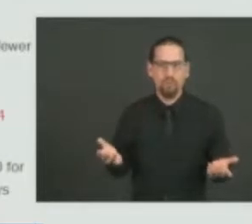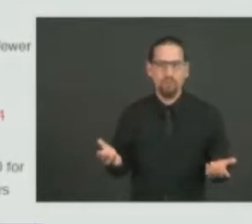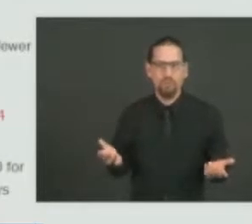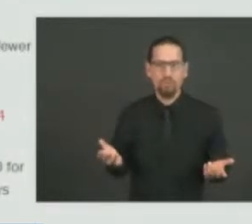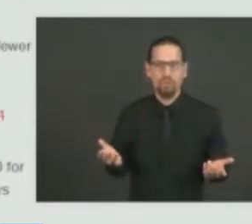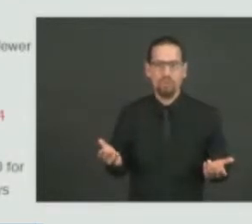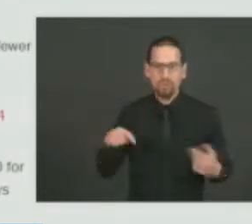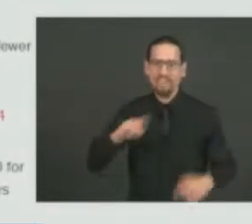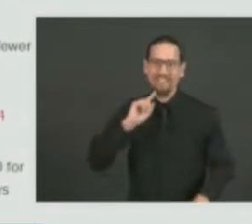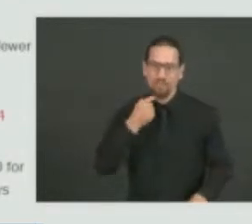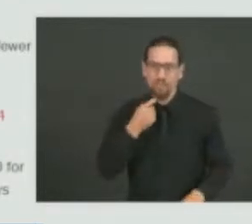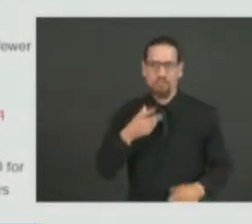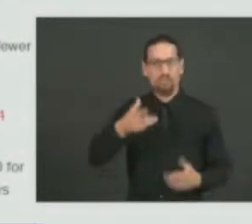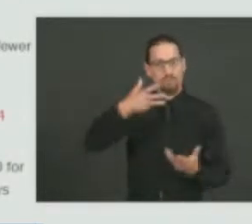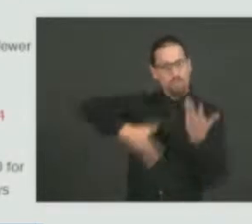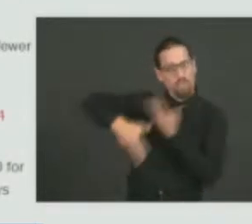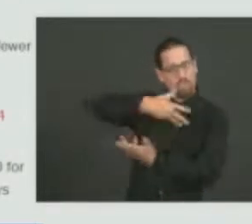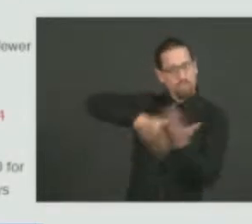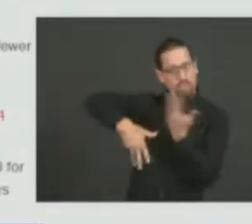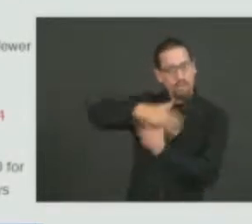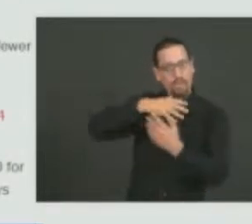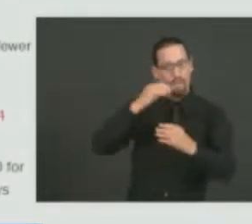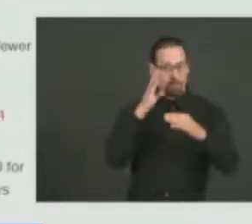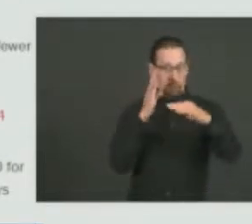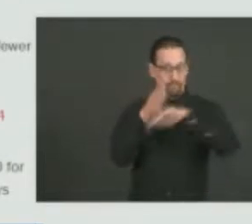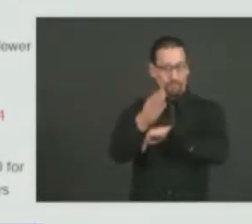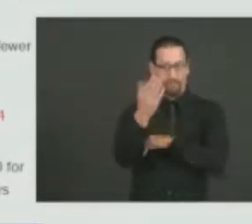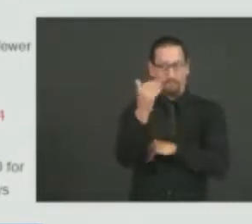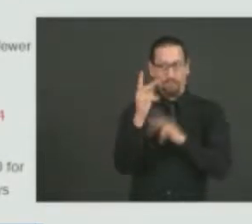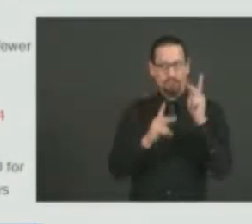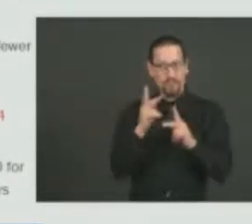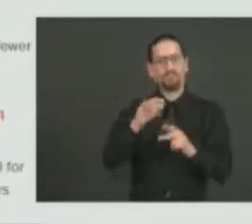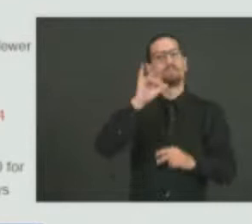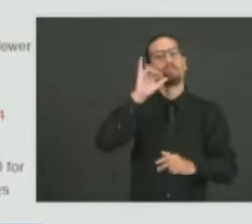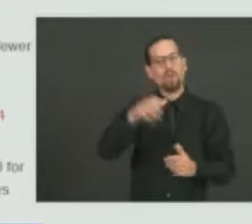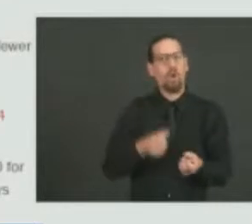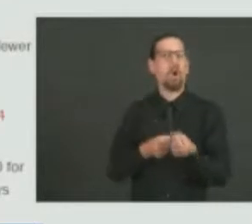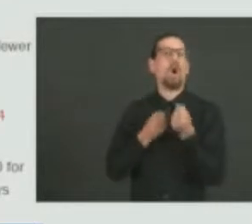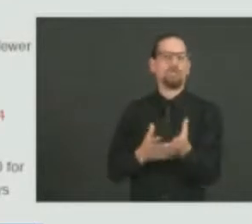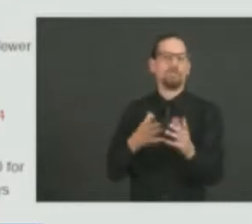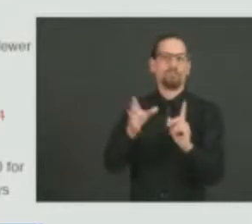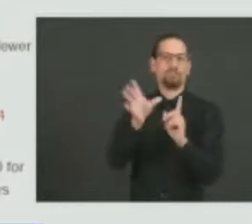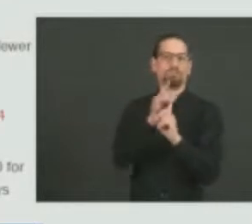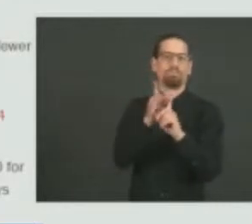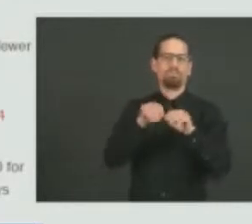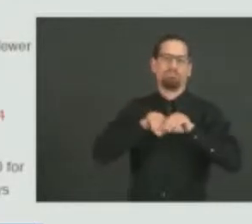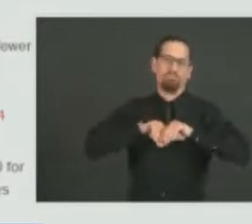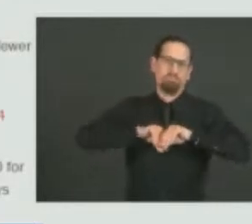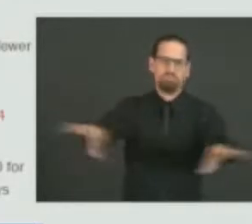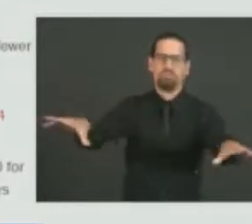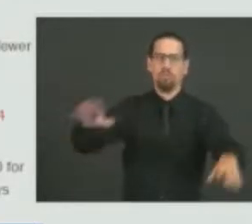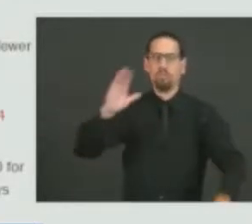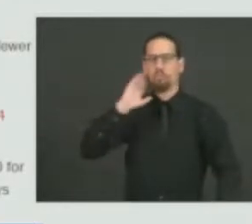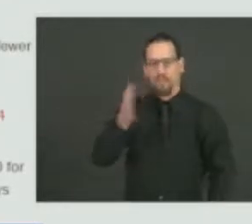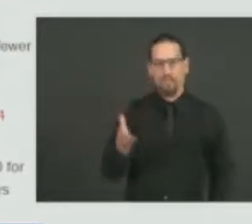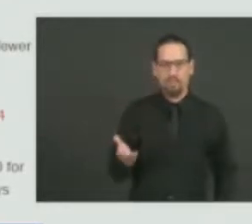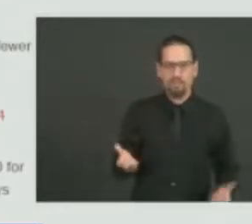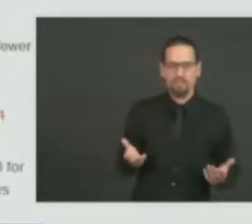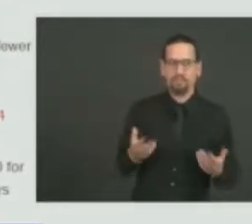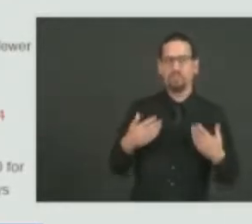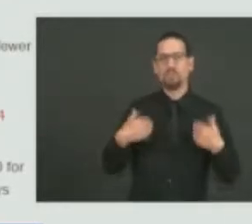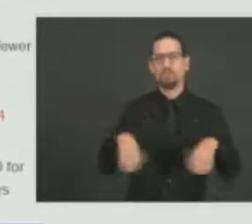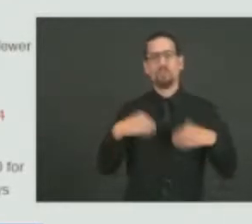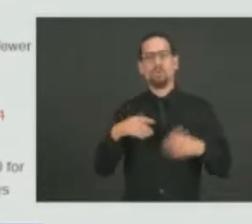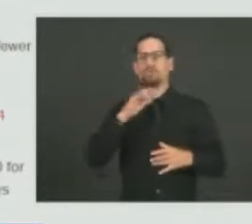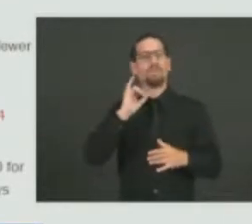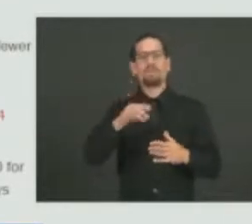Social gatherings above that level are the source of many of our positive cases. And as I've said, it's just very hard. These